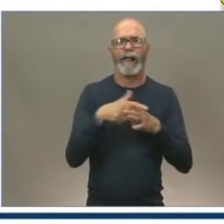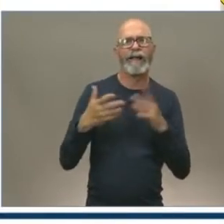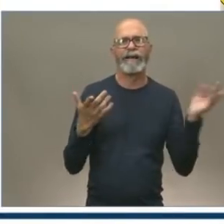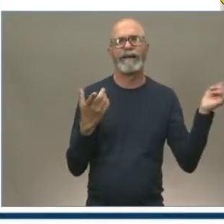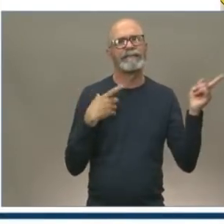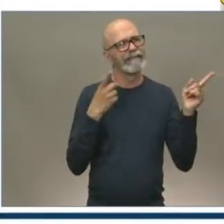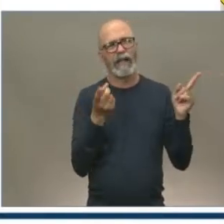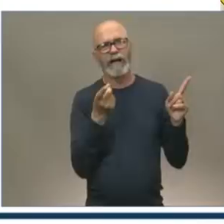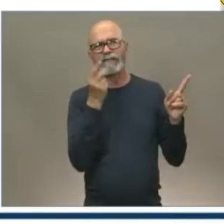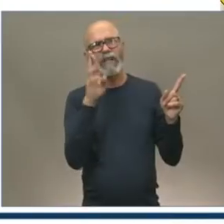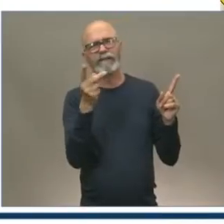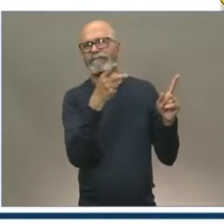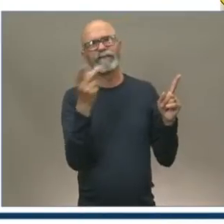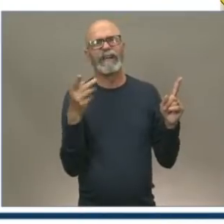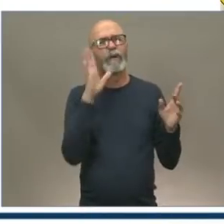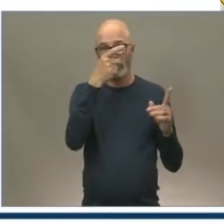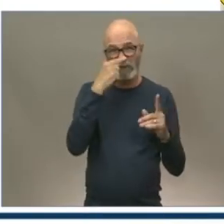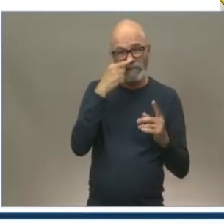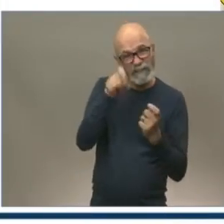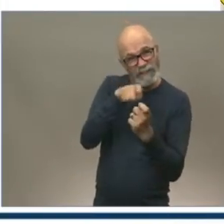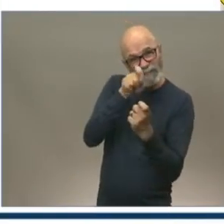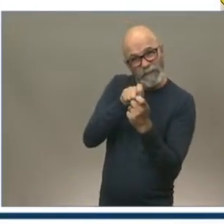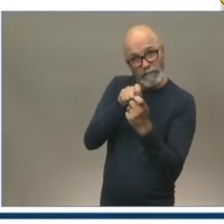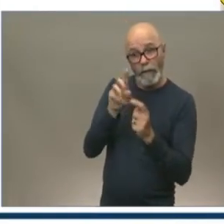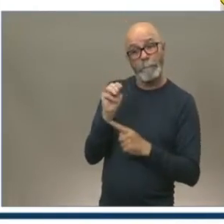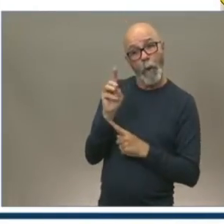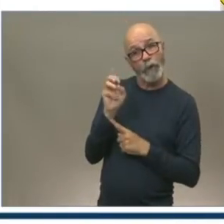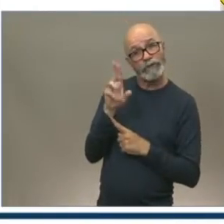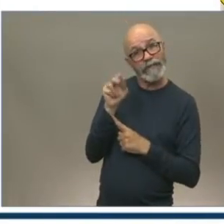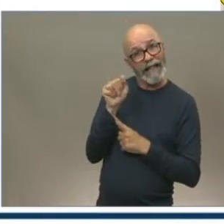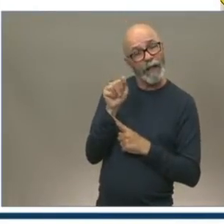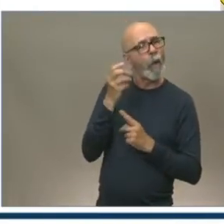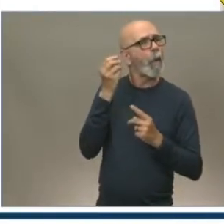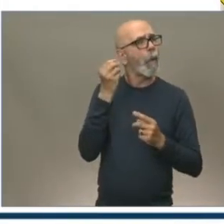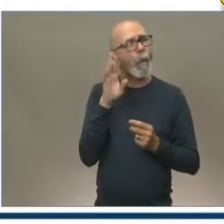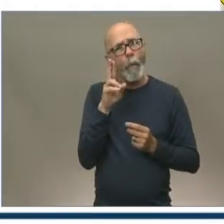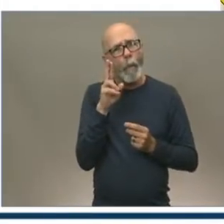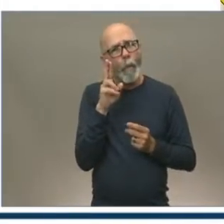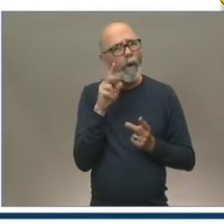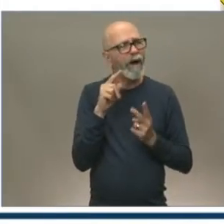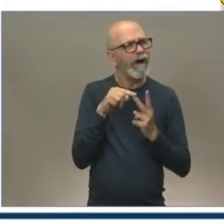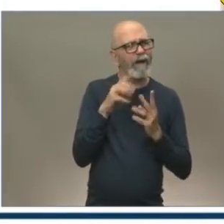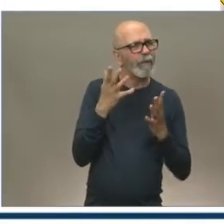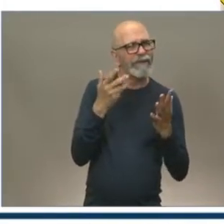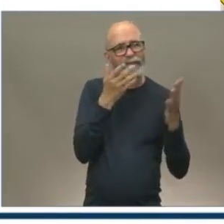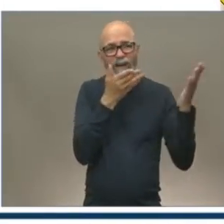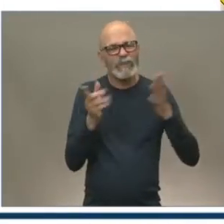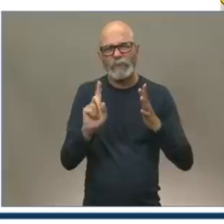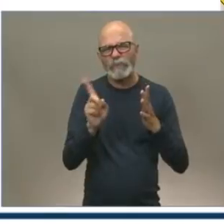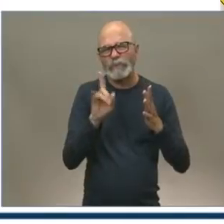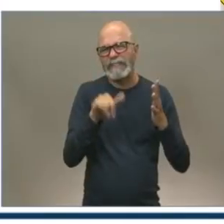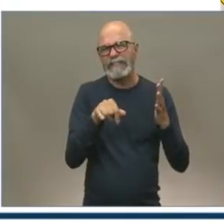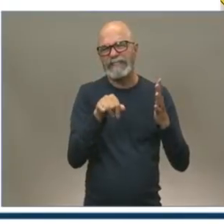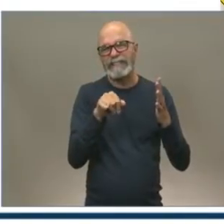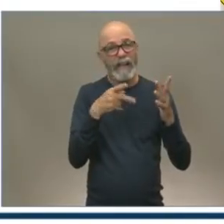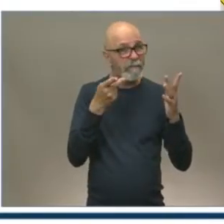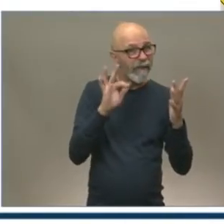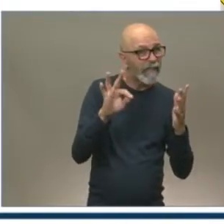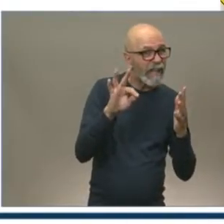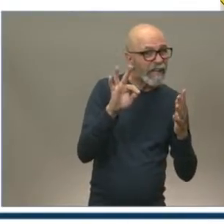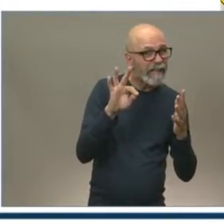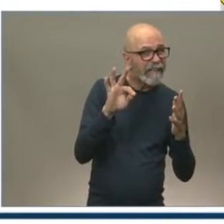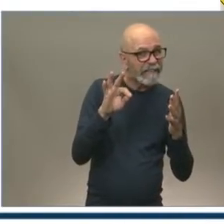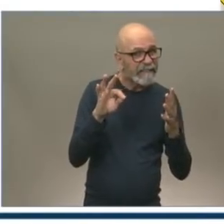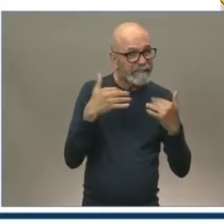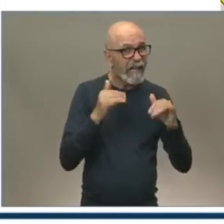understanding it's Moderna that's supposedly not going to be filling what they thought they would be, and that Pfizer might fill in the gaps.